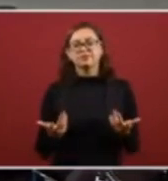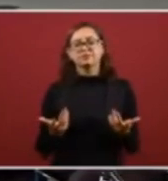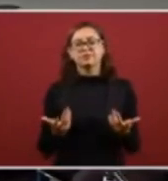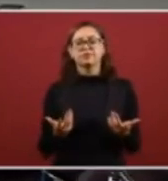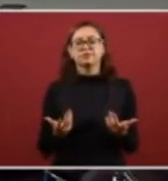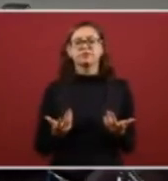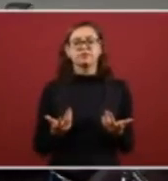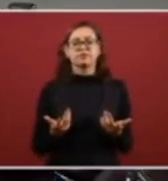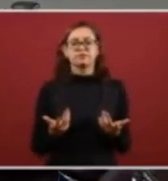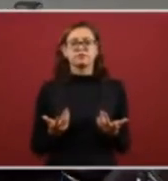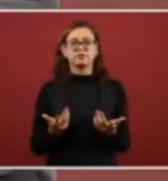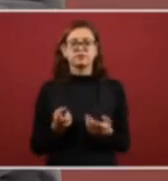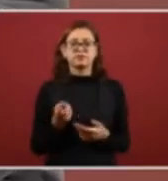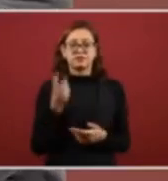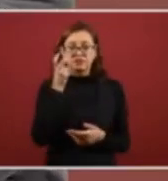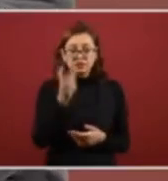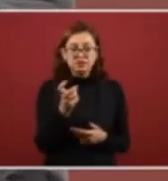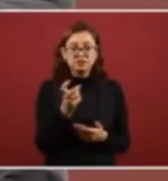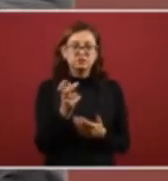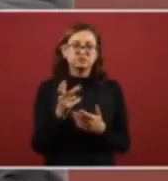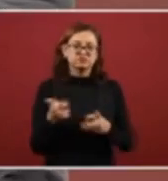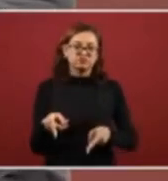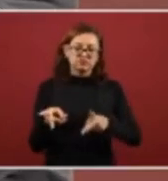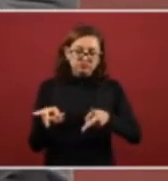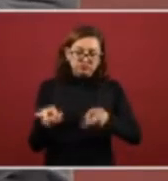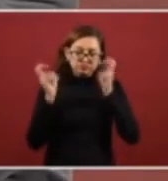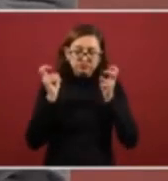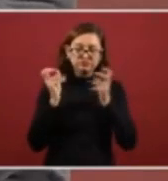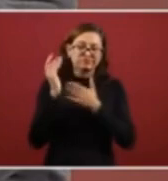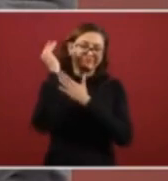they want to be examining all the ducts